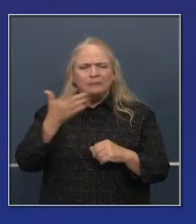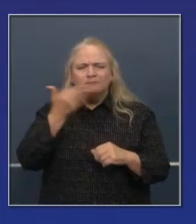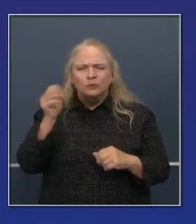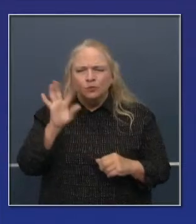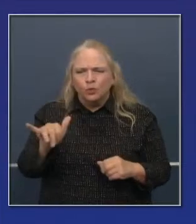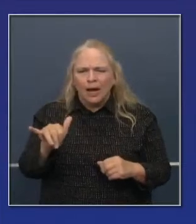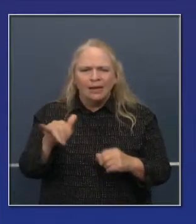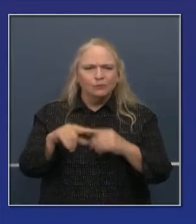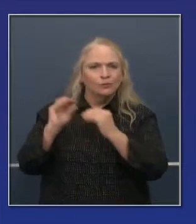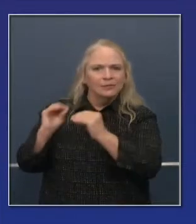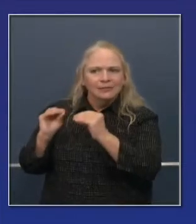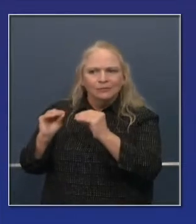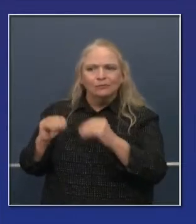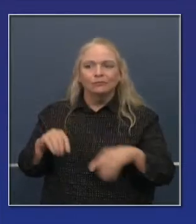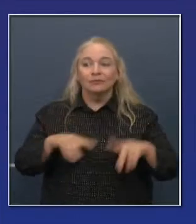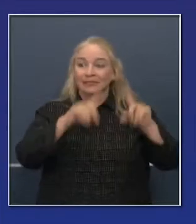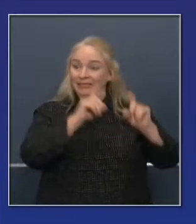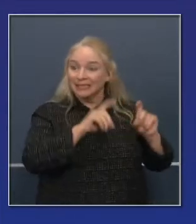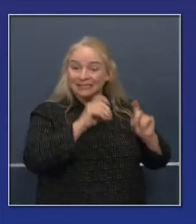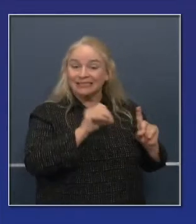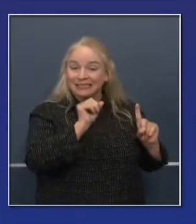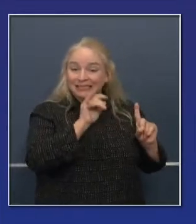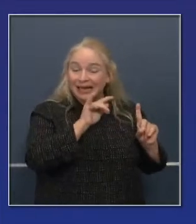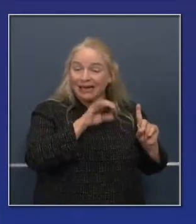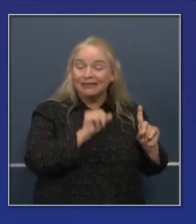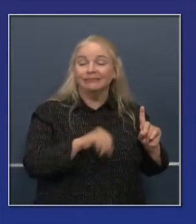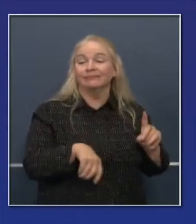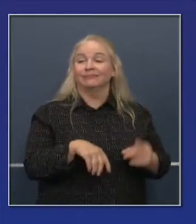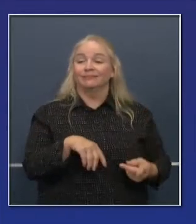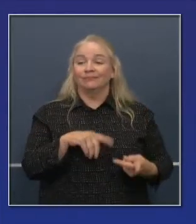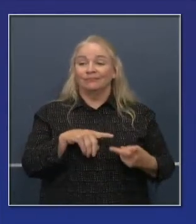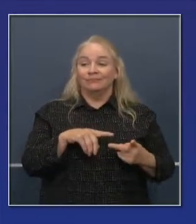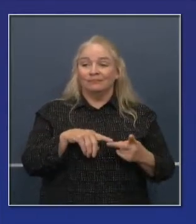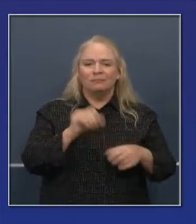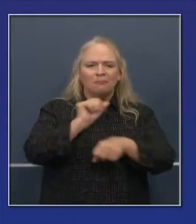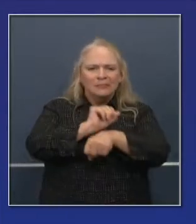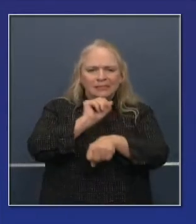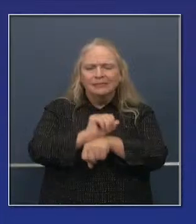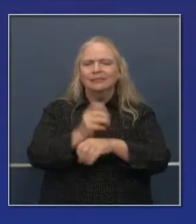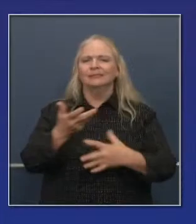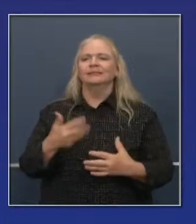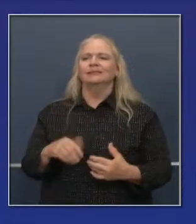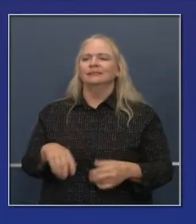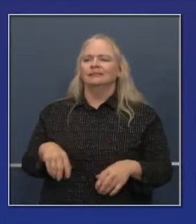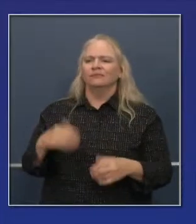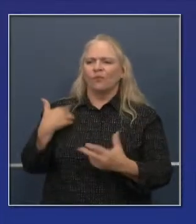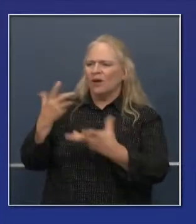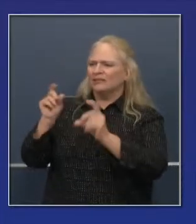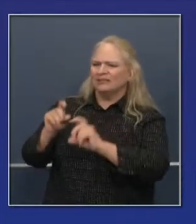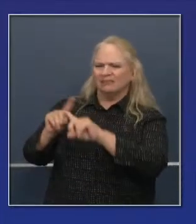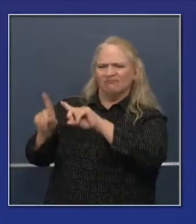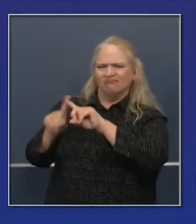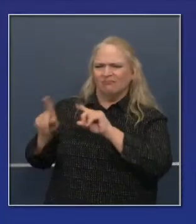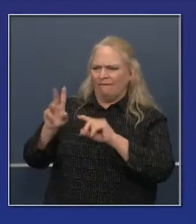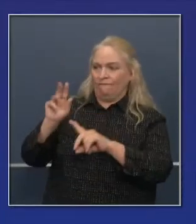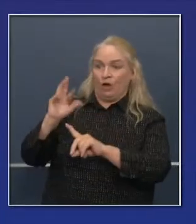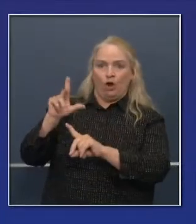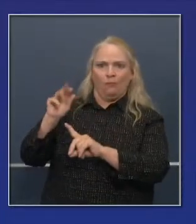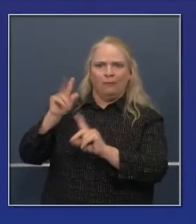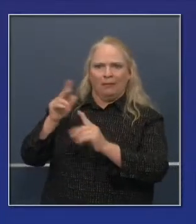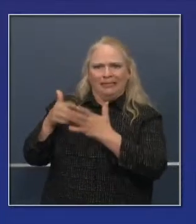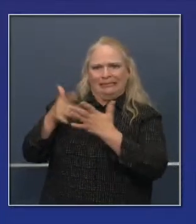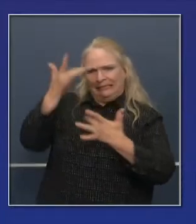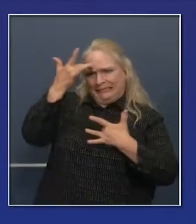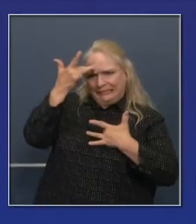our testing sites in terms of testing deserts, diverse communities, vulnerable populations, but also looking